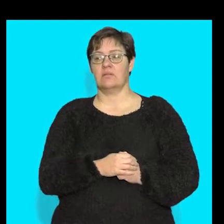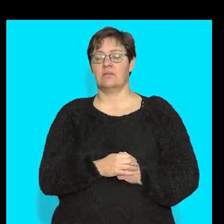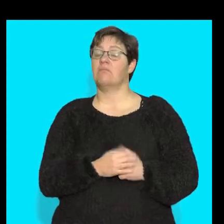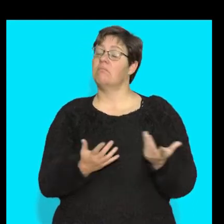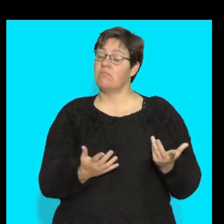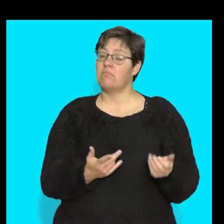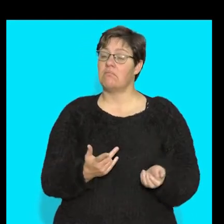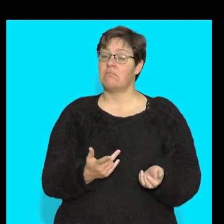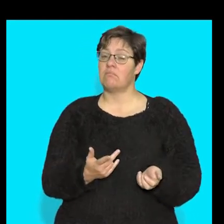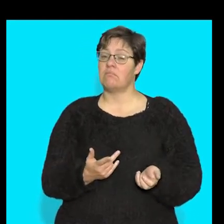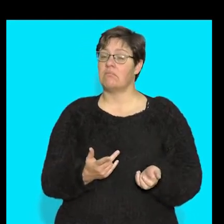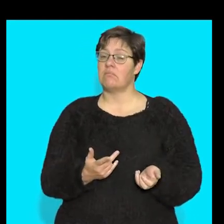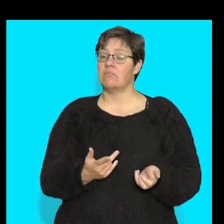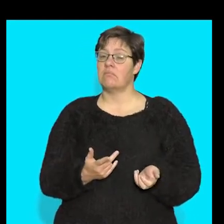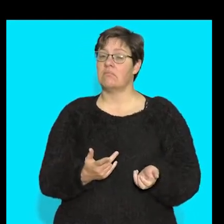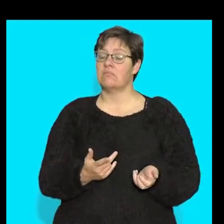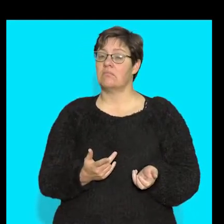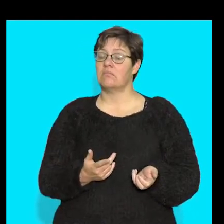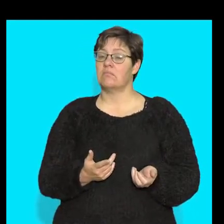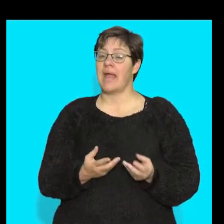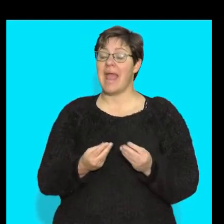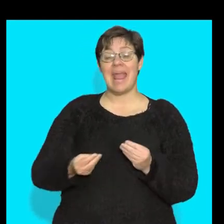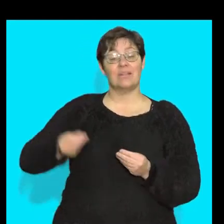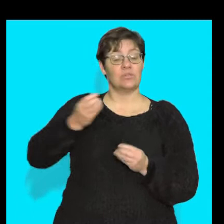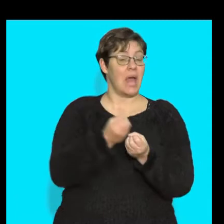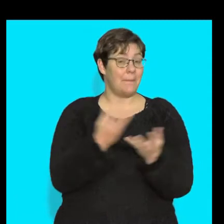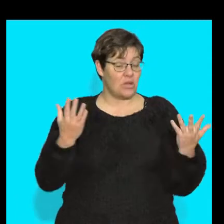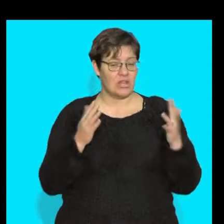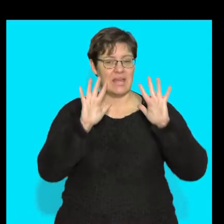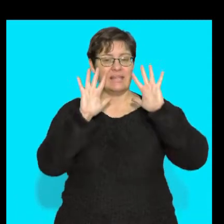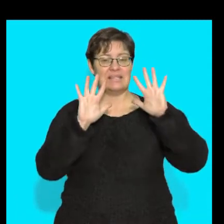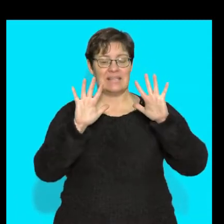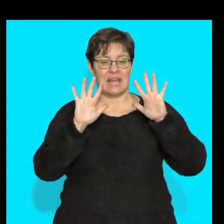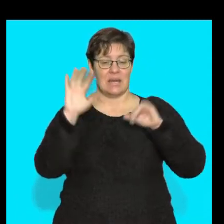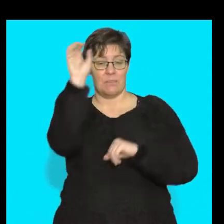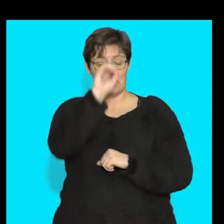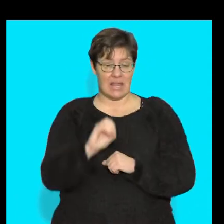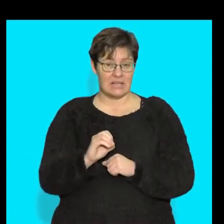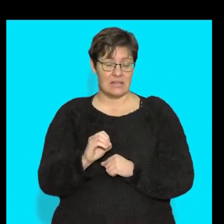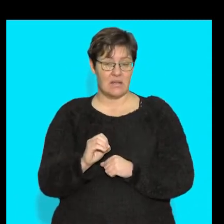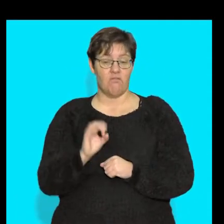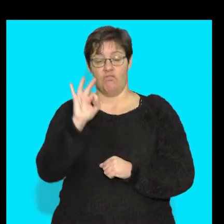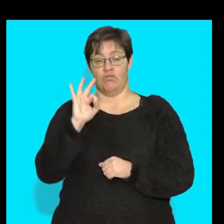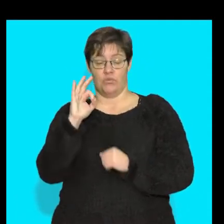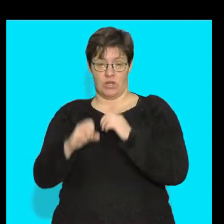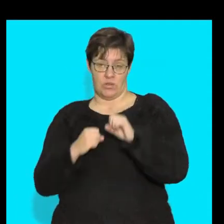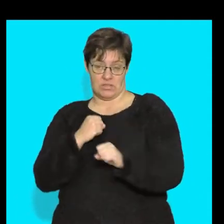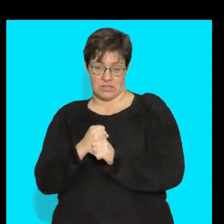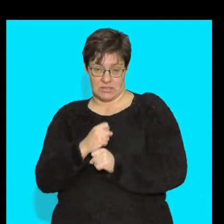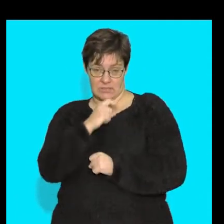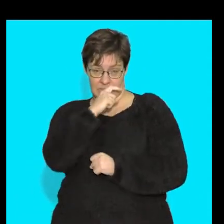is given an interest of 10% for 3 years. So for 3